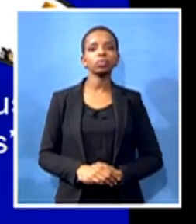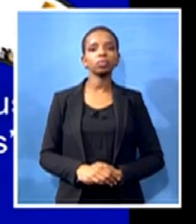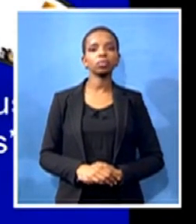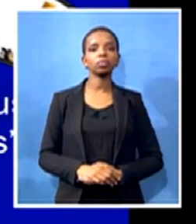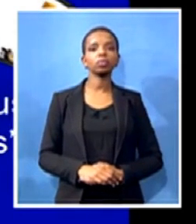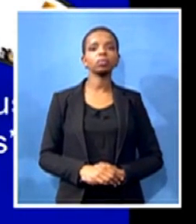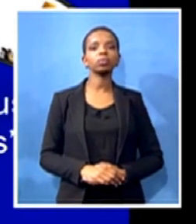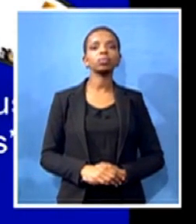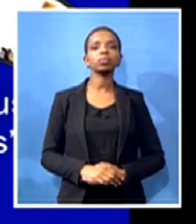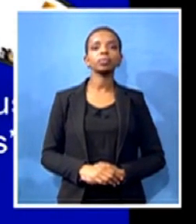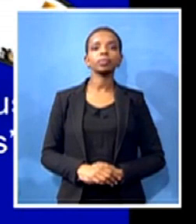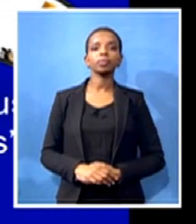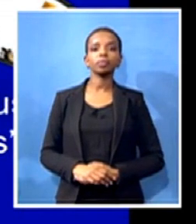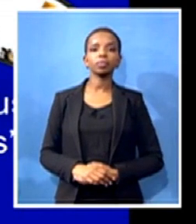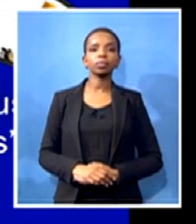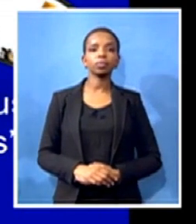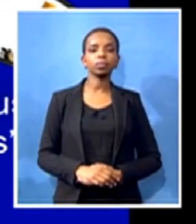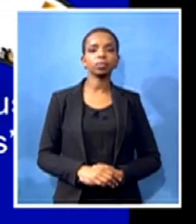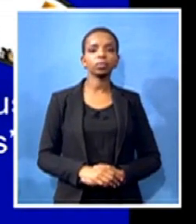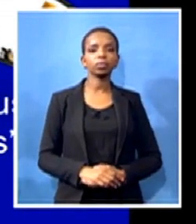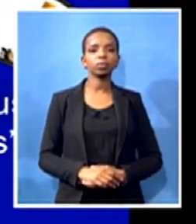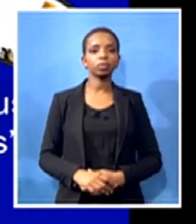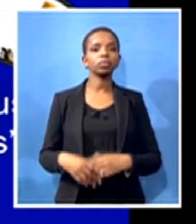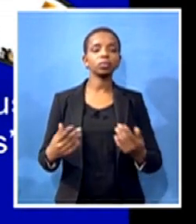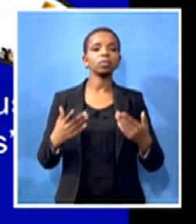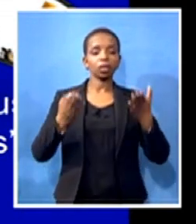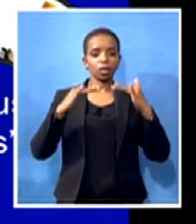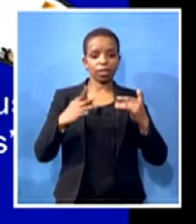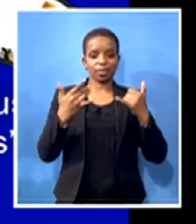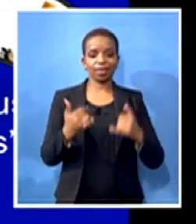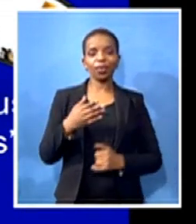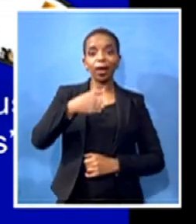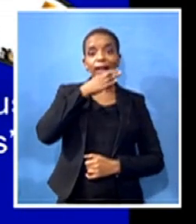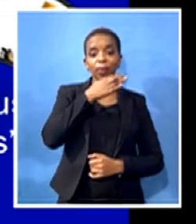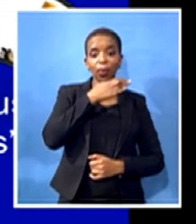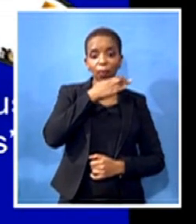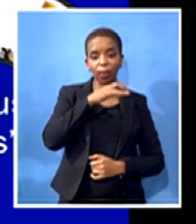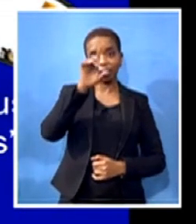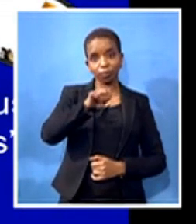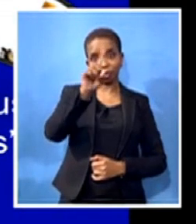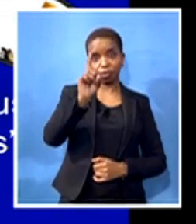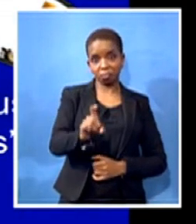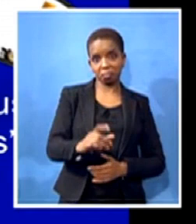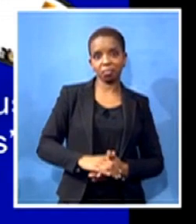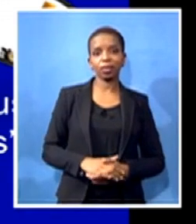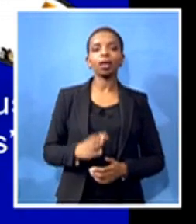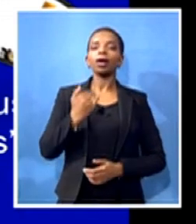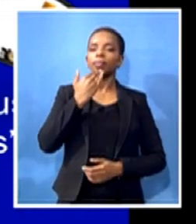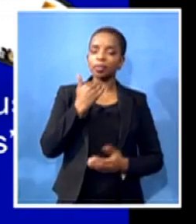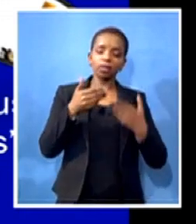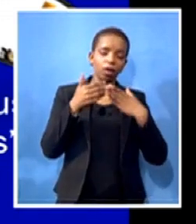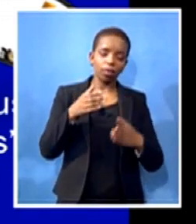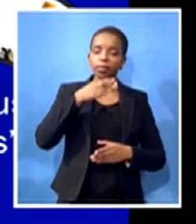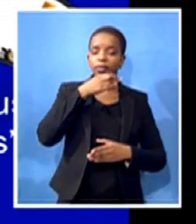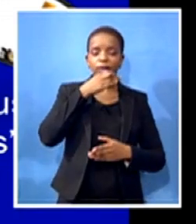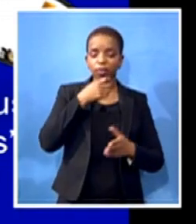So here comes the alcohol and liquor question. Please open the liquor stores, Mr. President. It's our constitutional